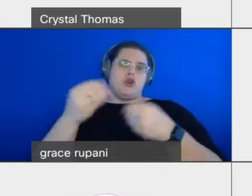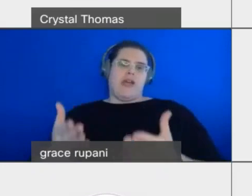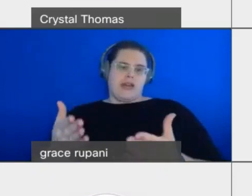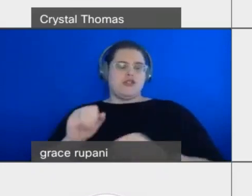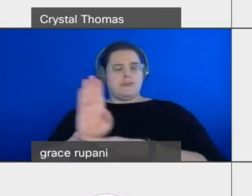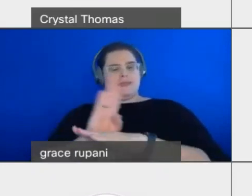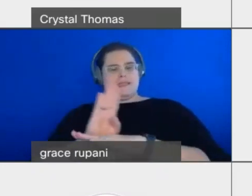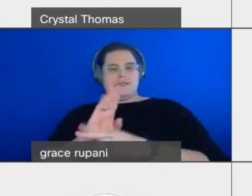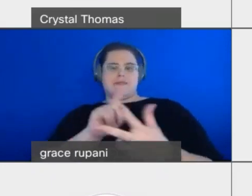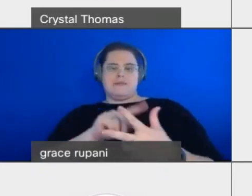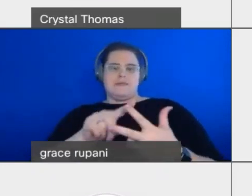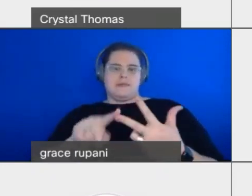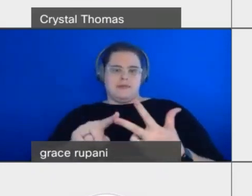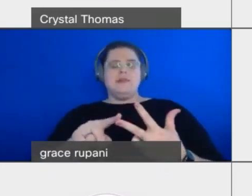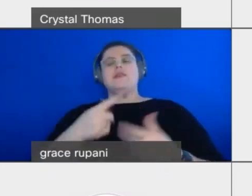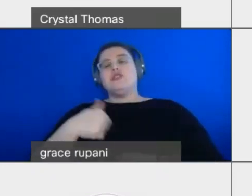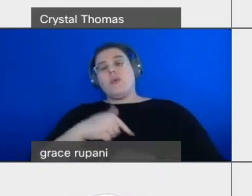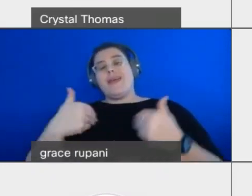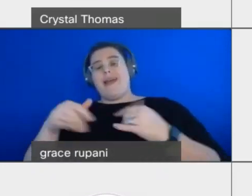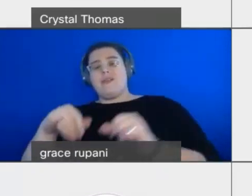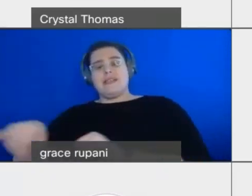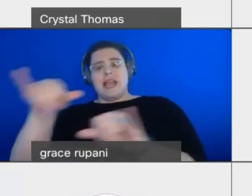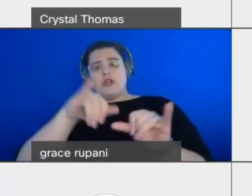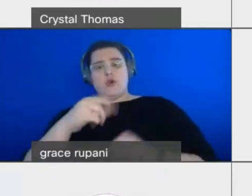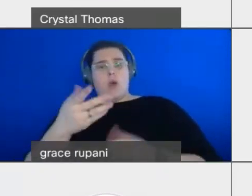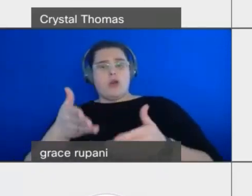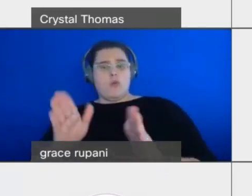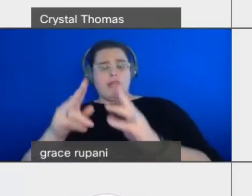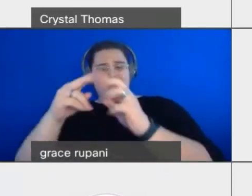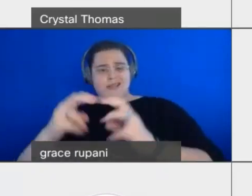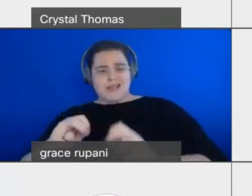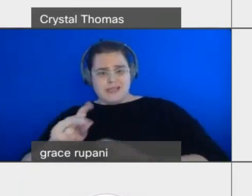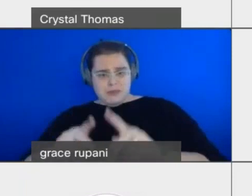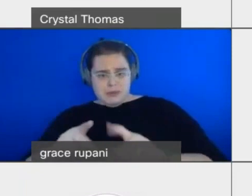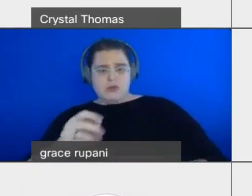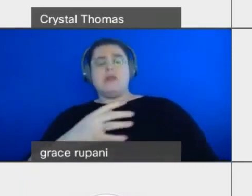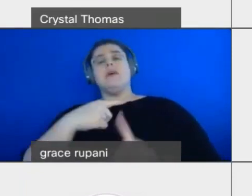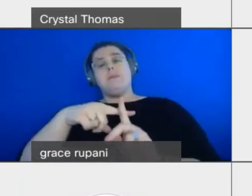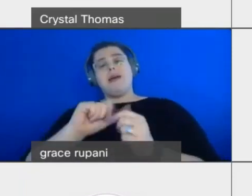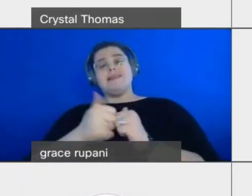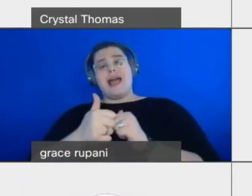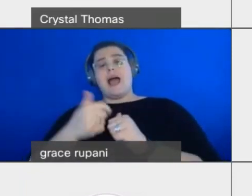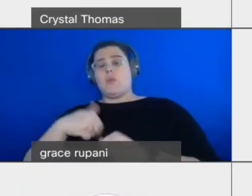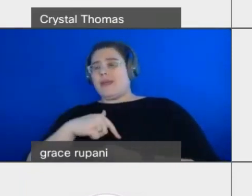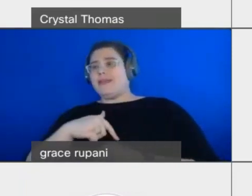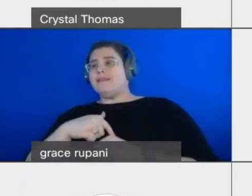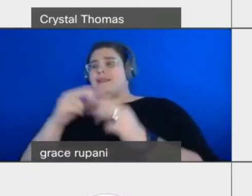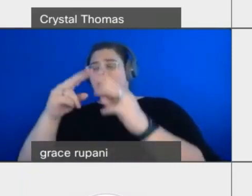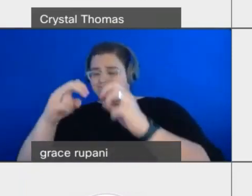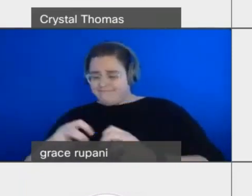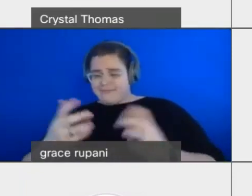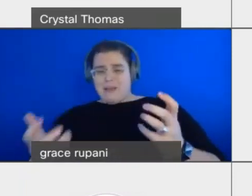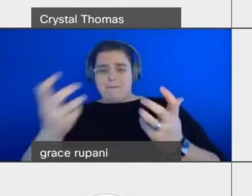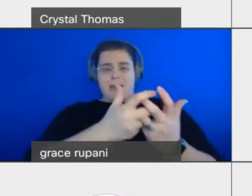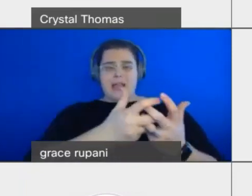of how we assess people and how we match them to tech solutions. Of course, always based on